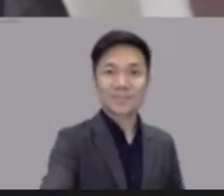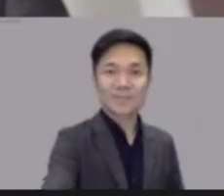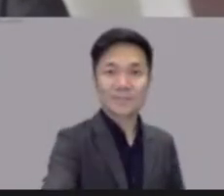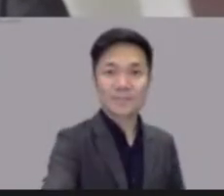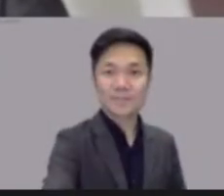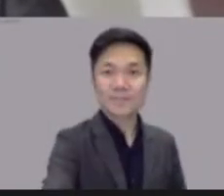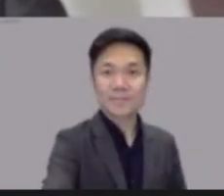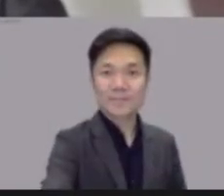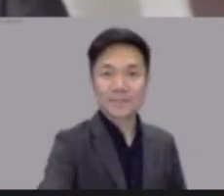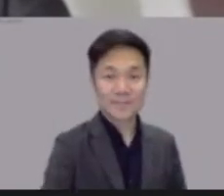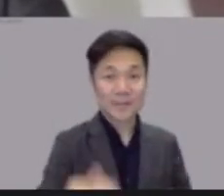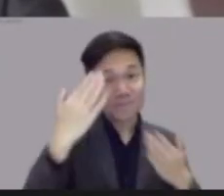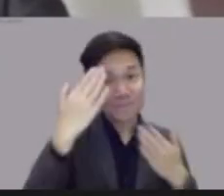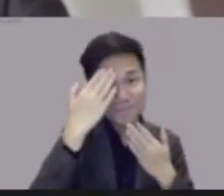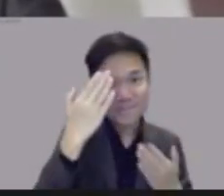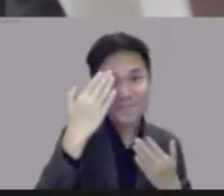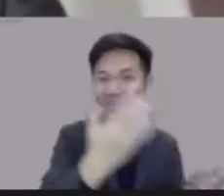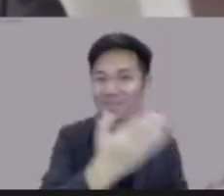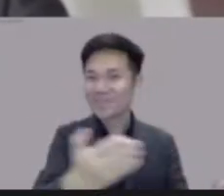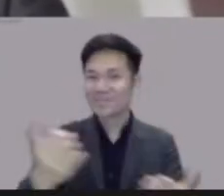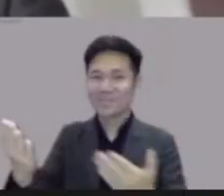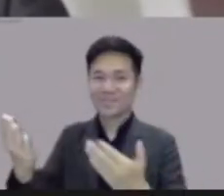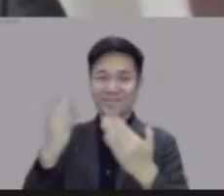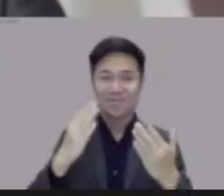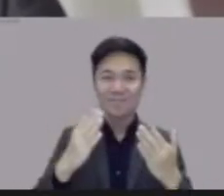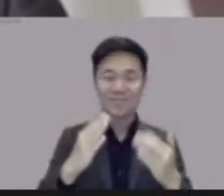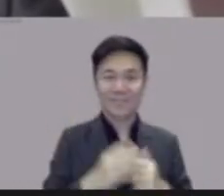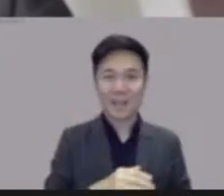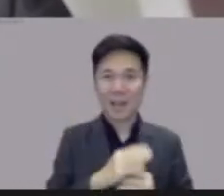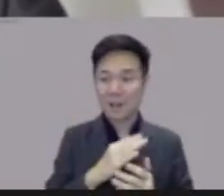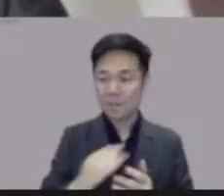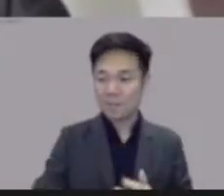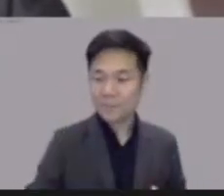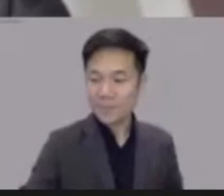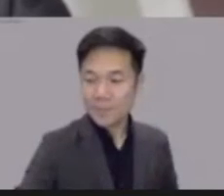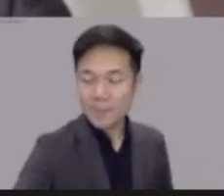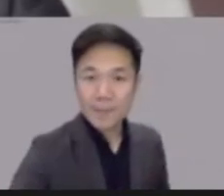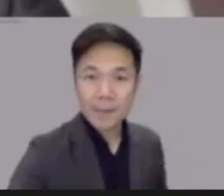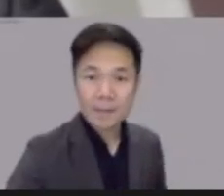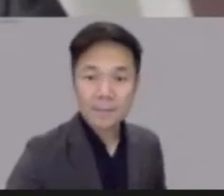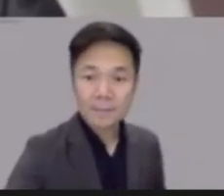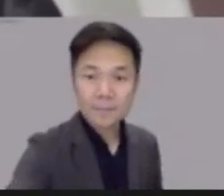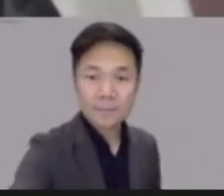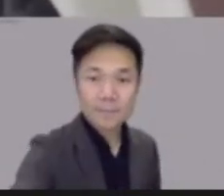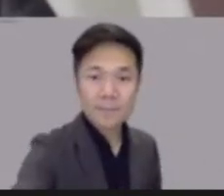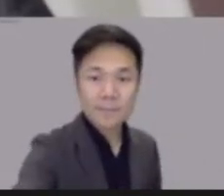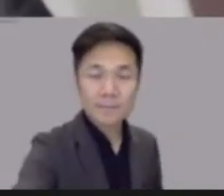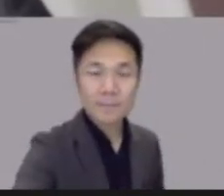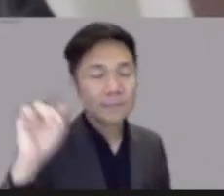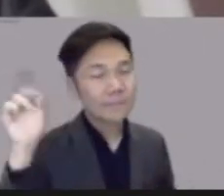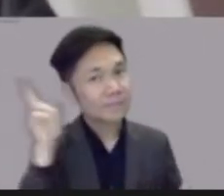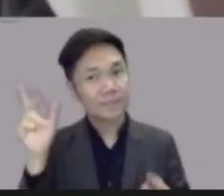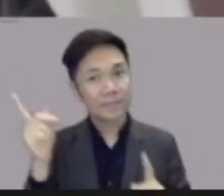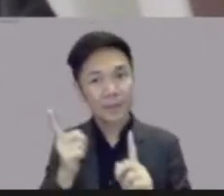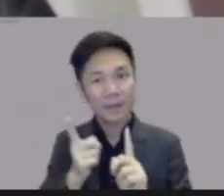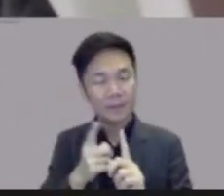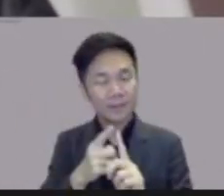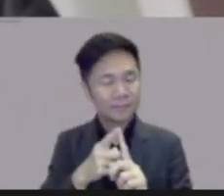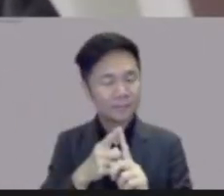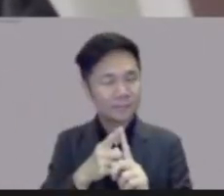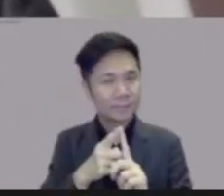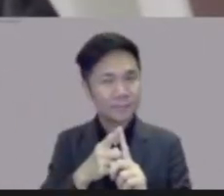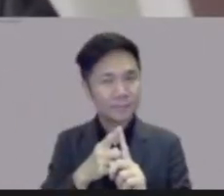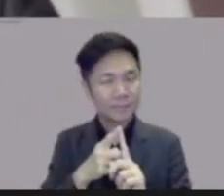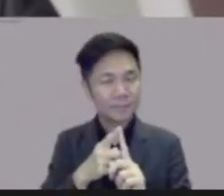excellencies distinguished delegates honorable representatives and leaders from the Asia and the Pacific first of all it is my